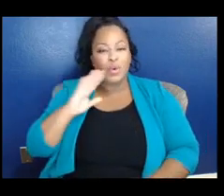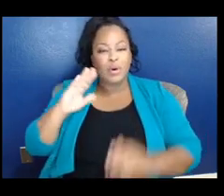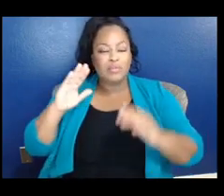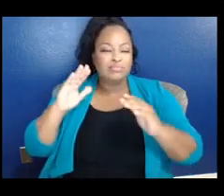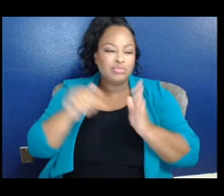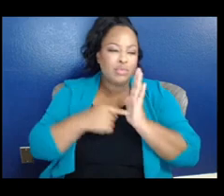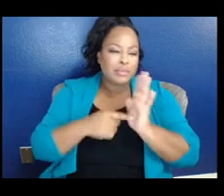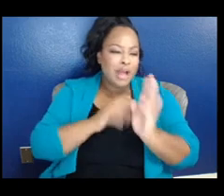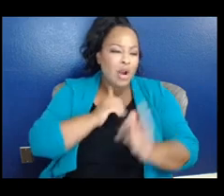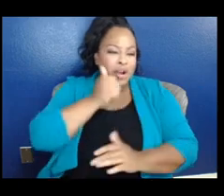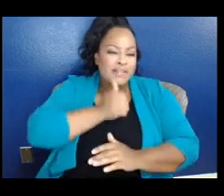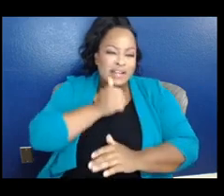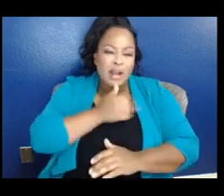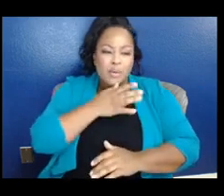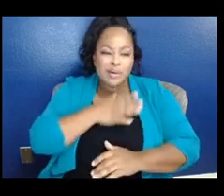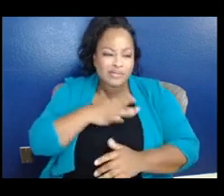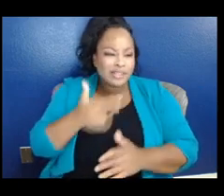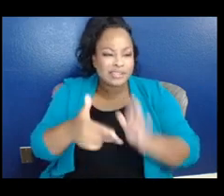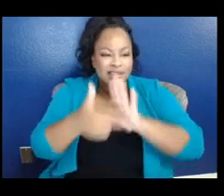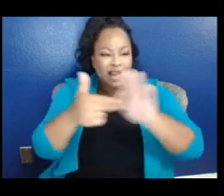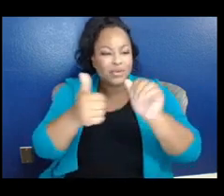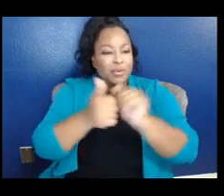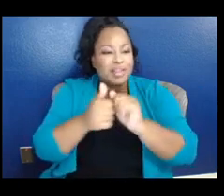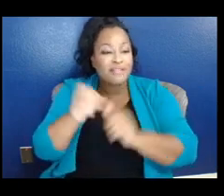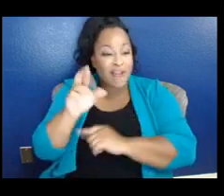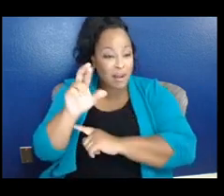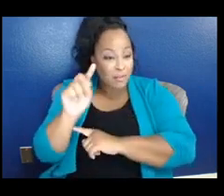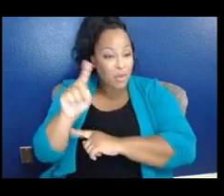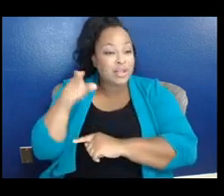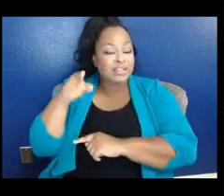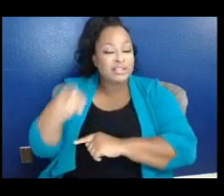represent our everyday woman who's been diagnosed with fibroids.